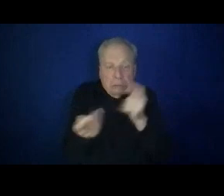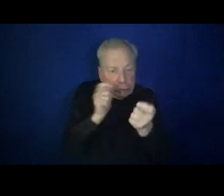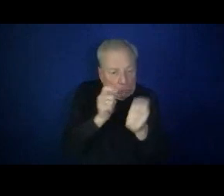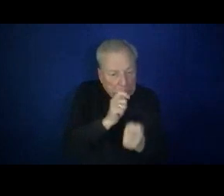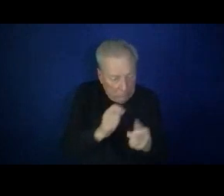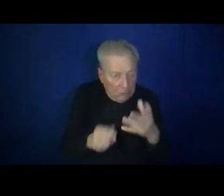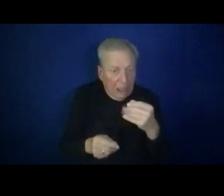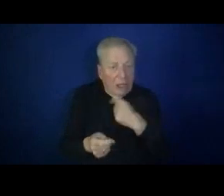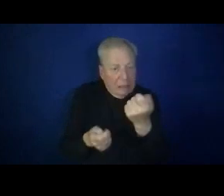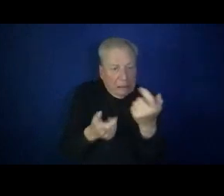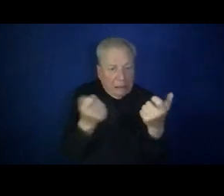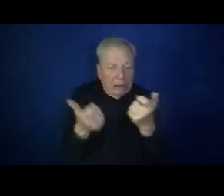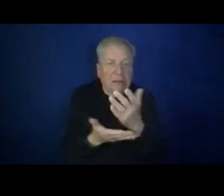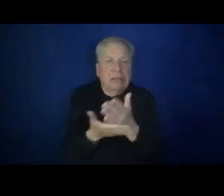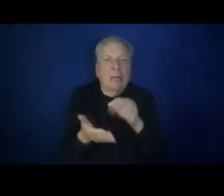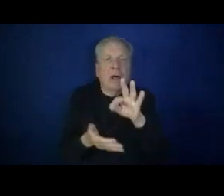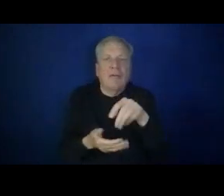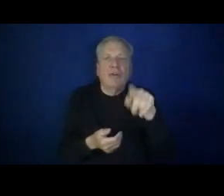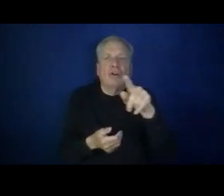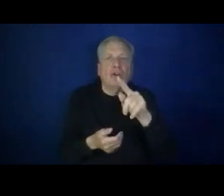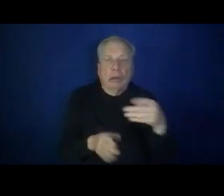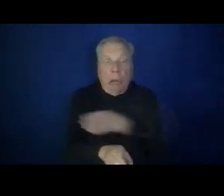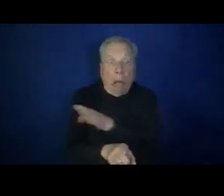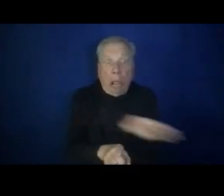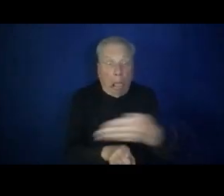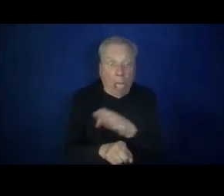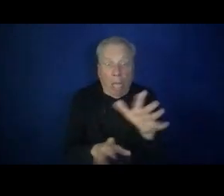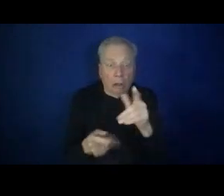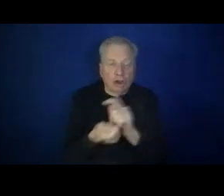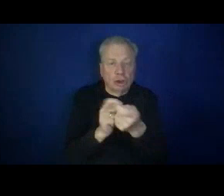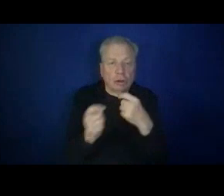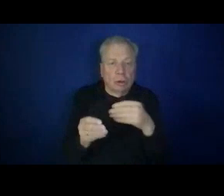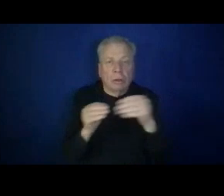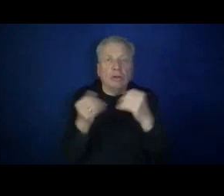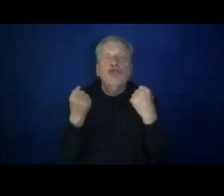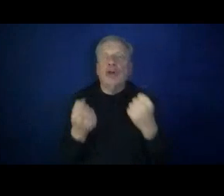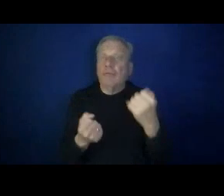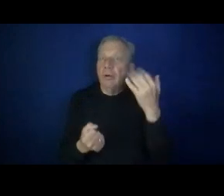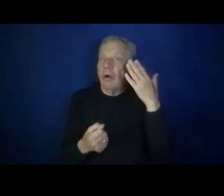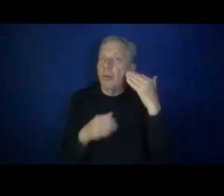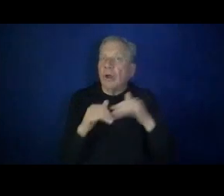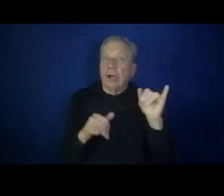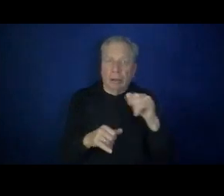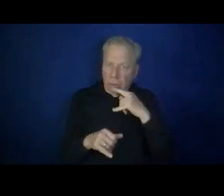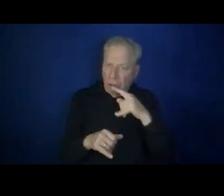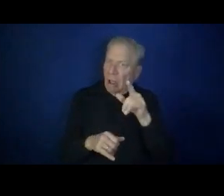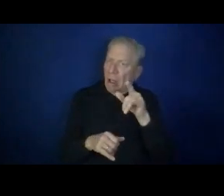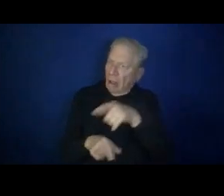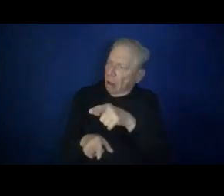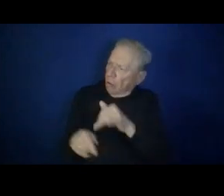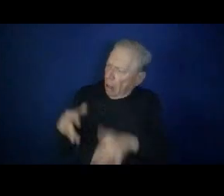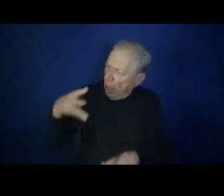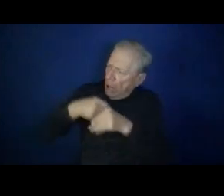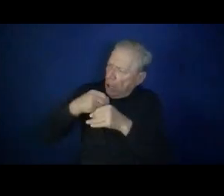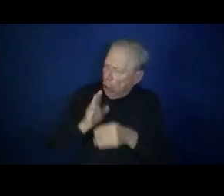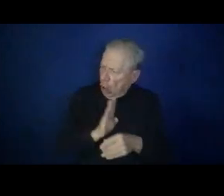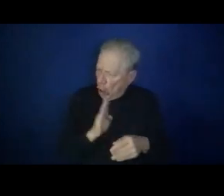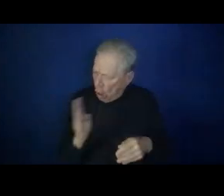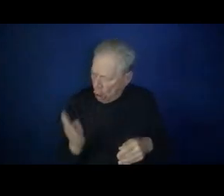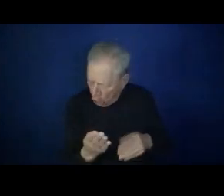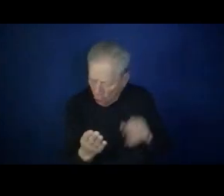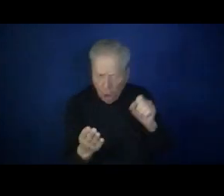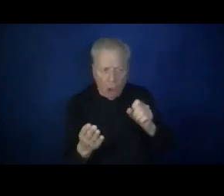out a lot of the twists and turns, because when you drive it, you know, it's like, wow, they intentionally added turns in this section. You could have